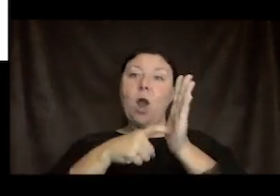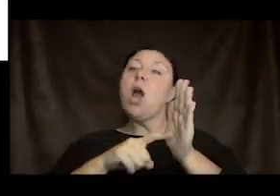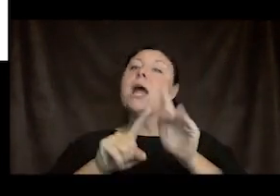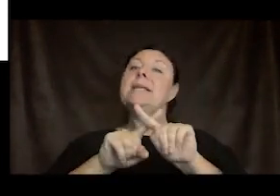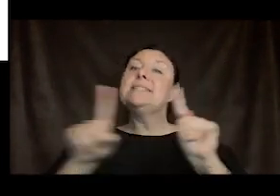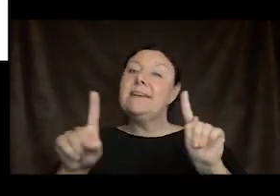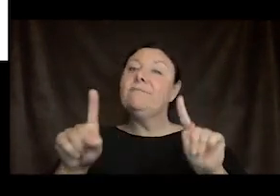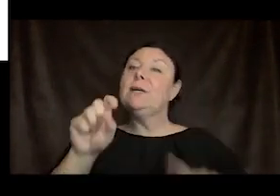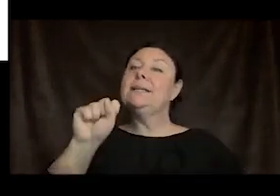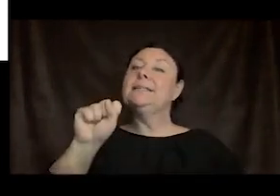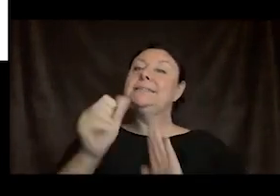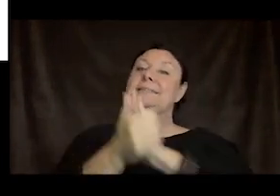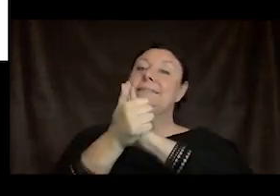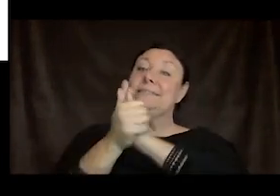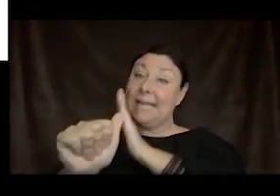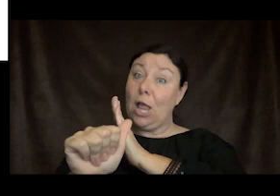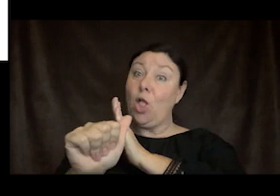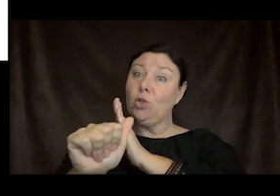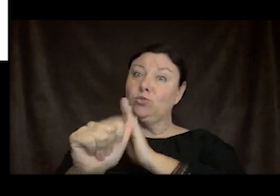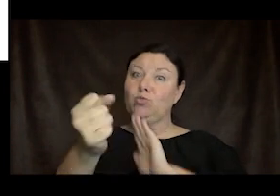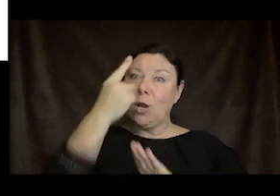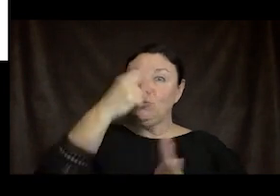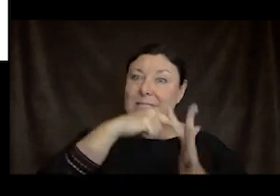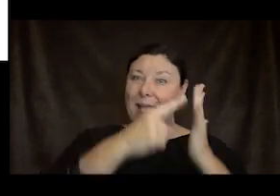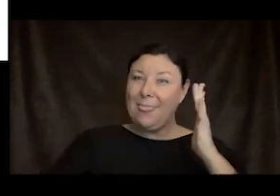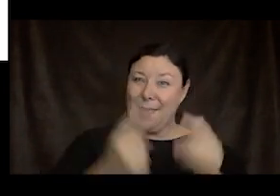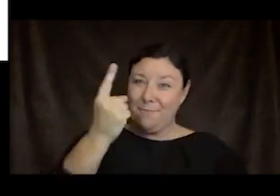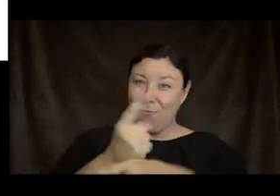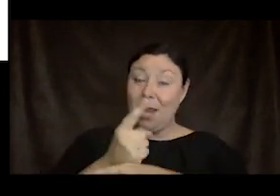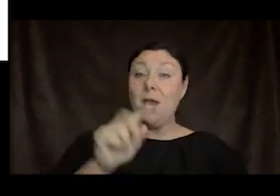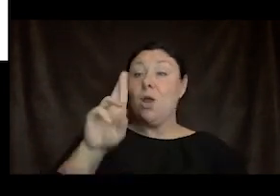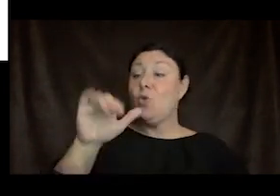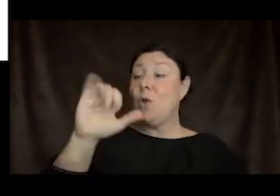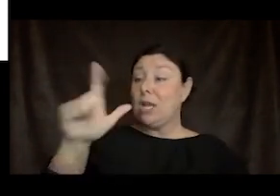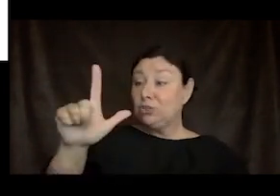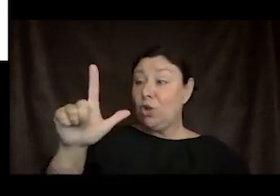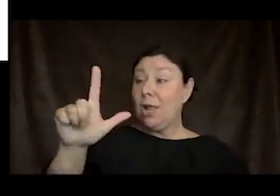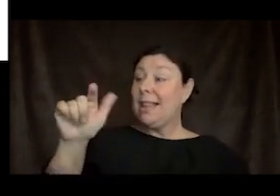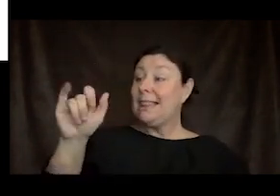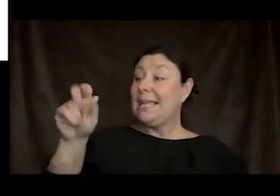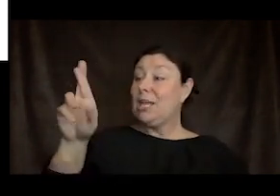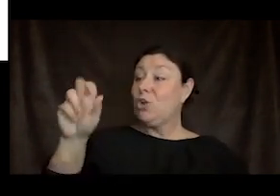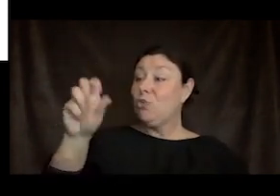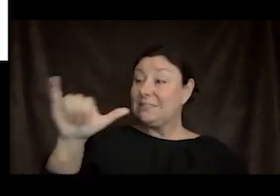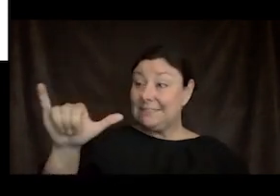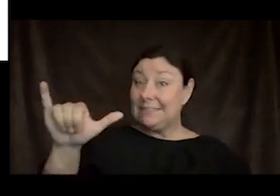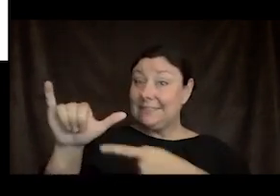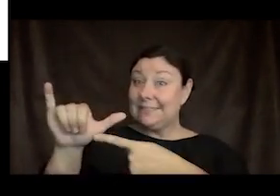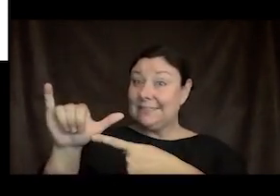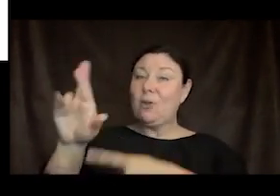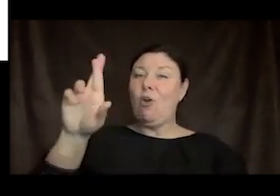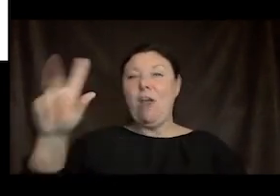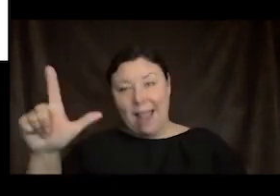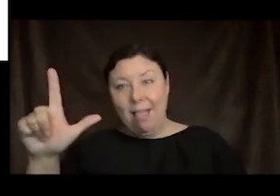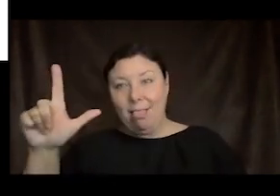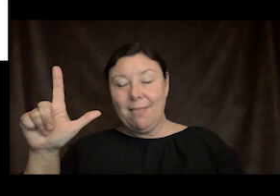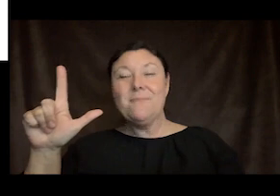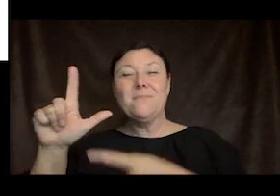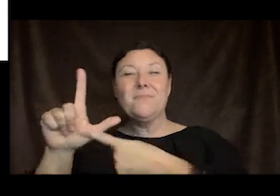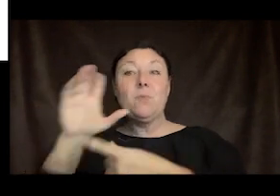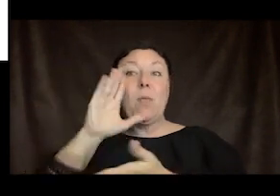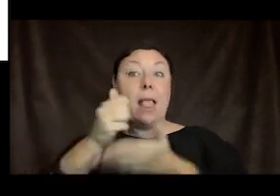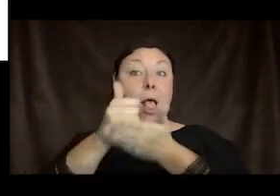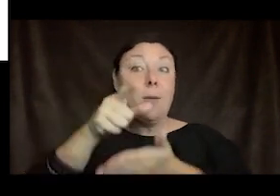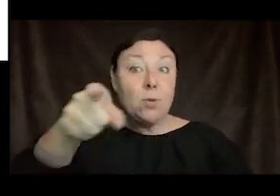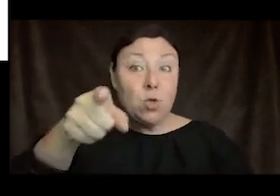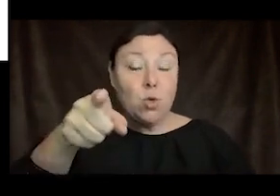different kinds of skills. Racial literacy will help you and me figure